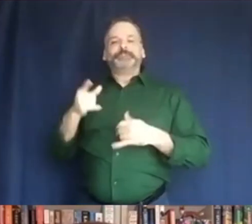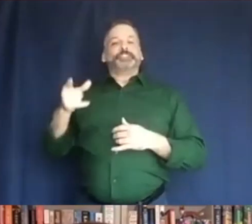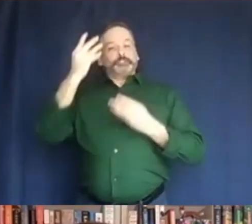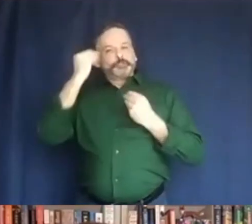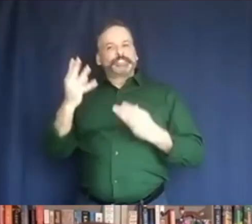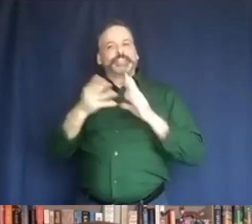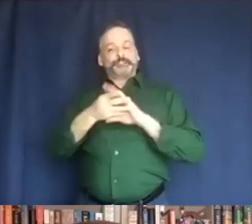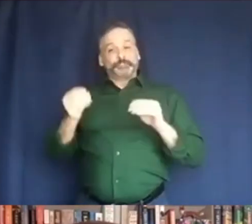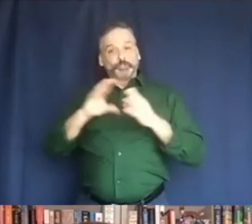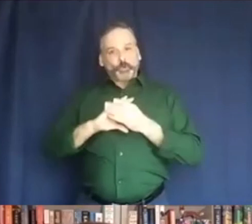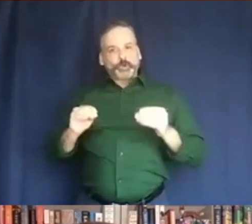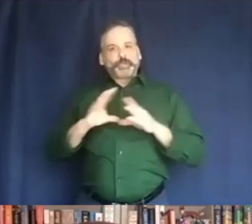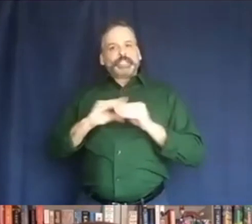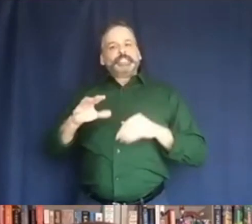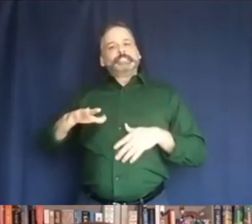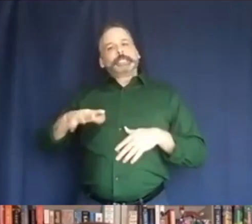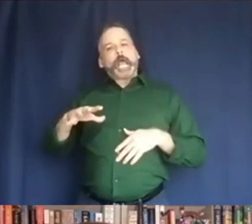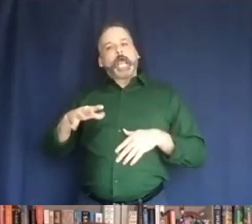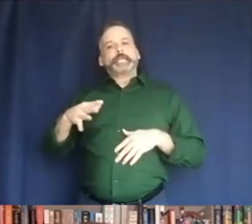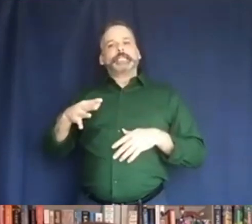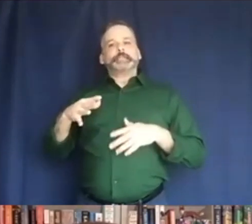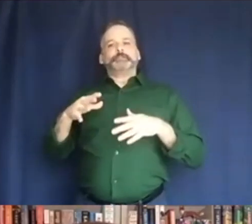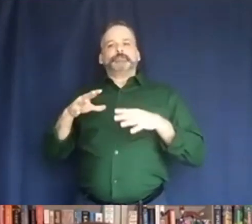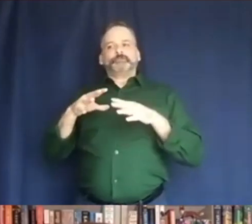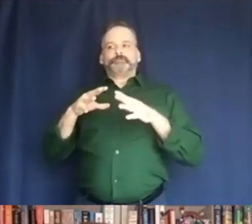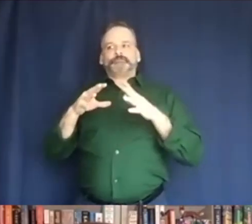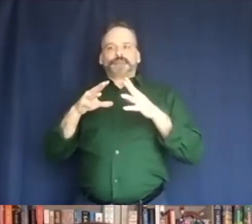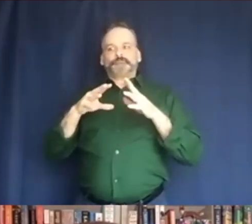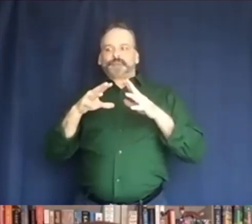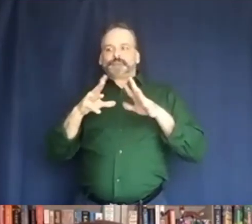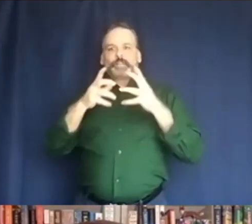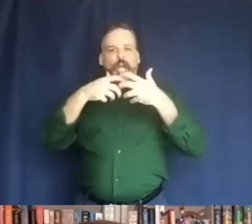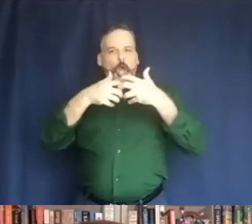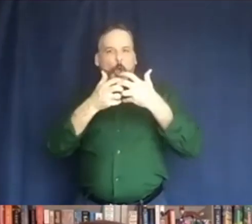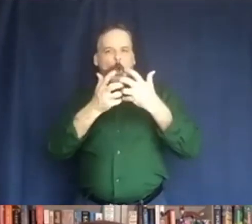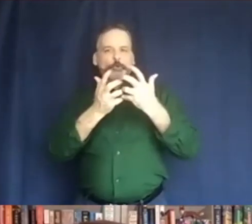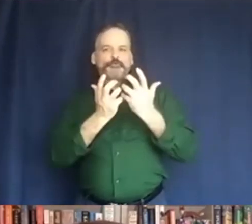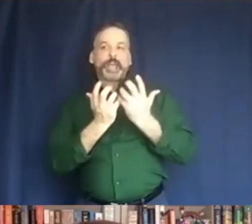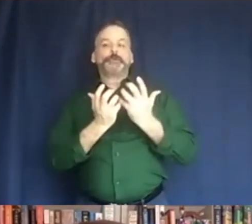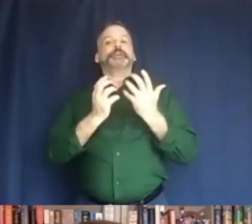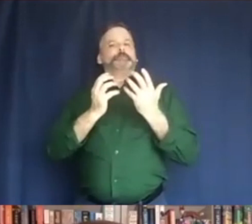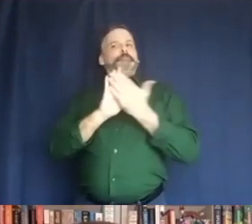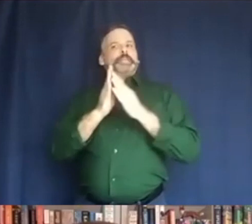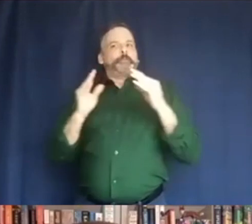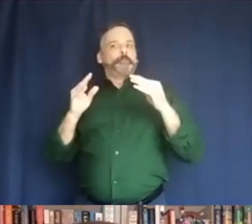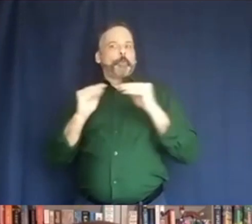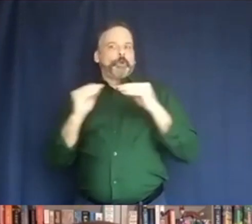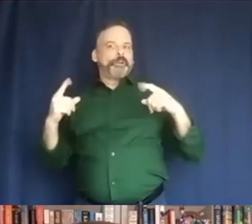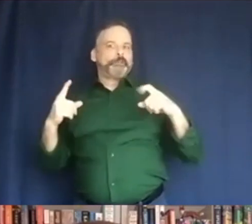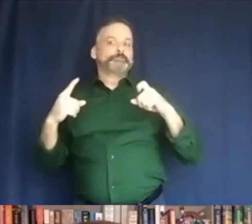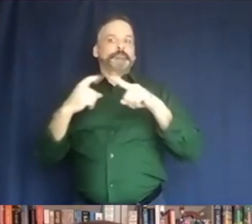stories. That kind of unraveled and became increasingly like kind of complex as she told